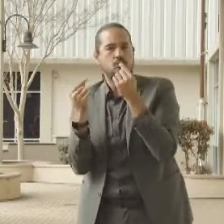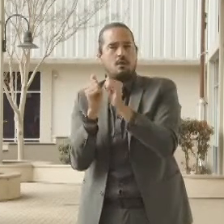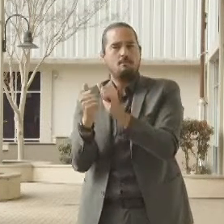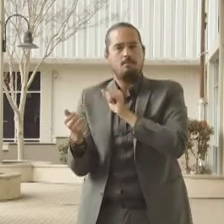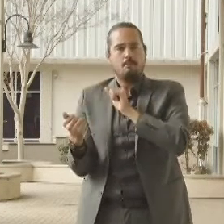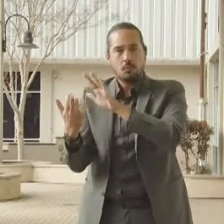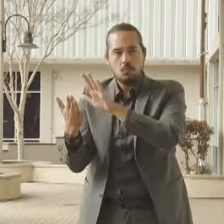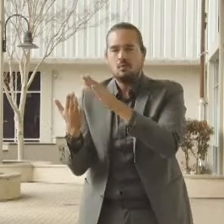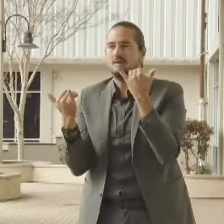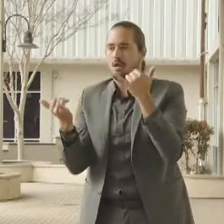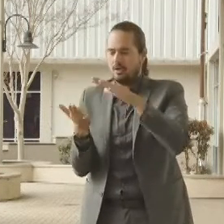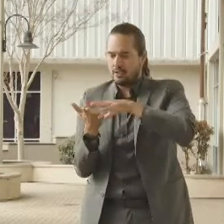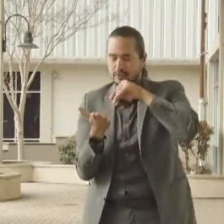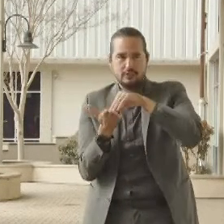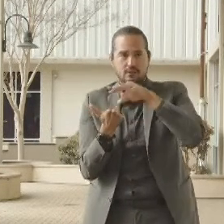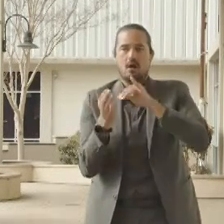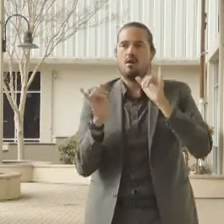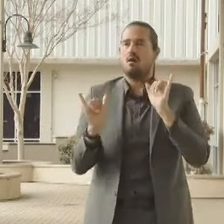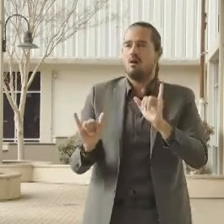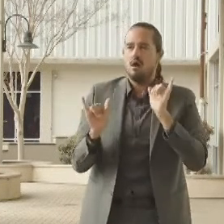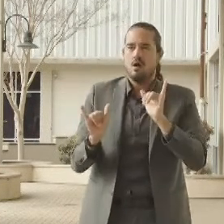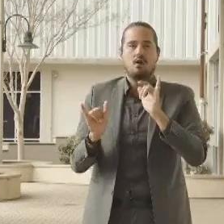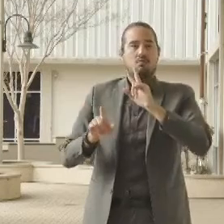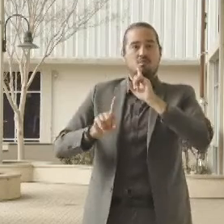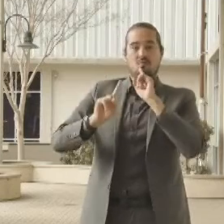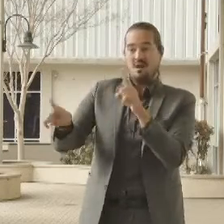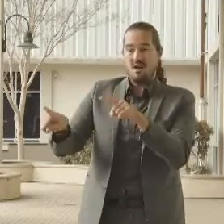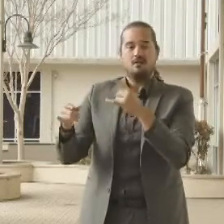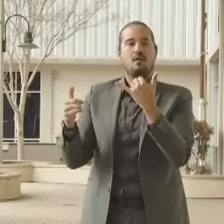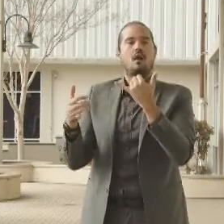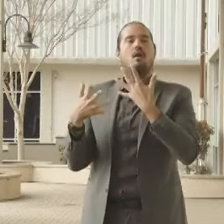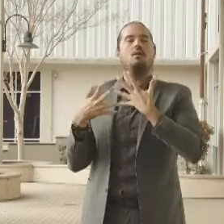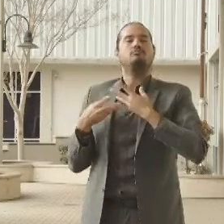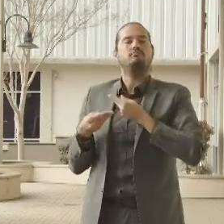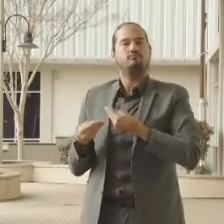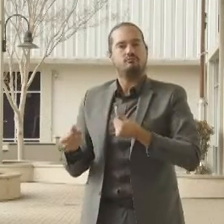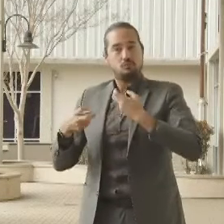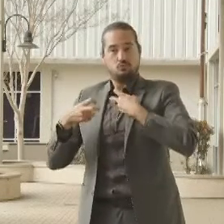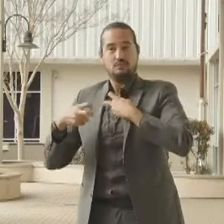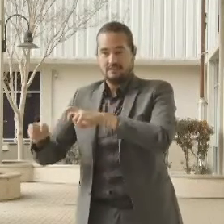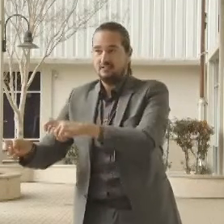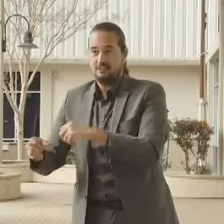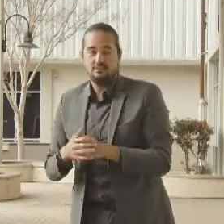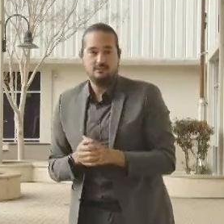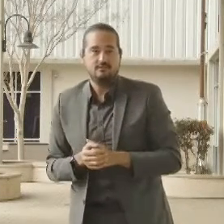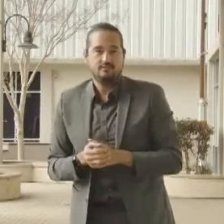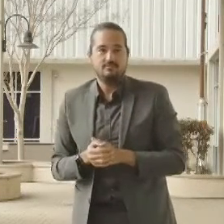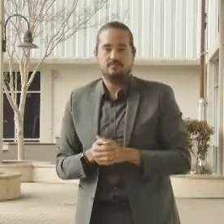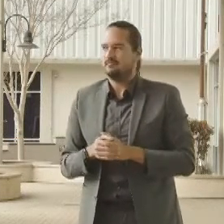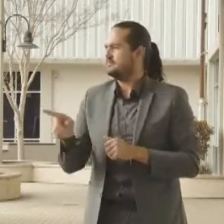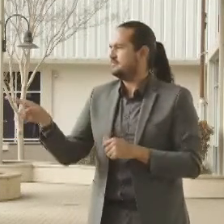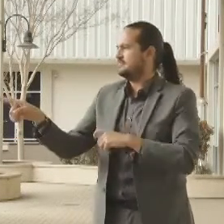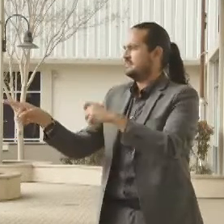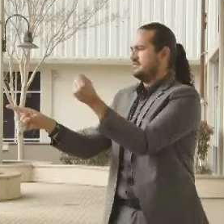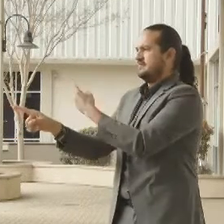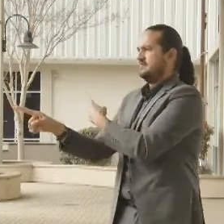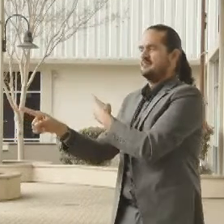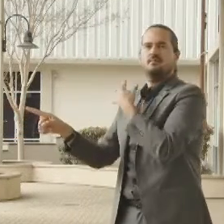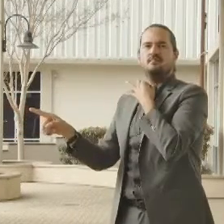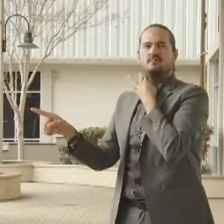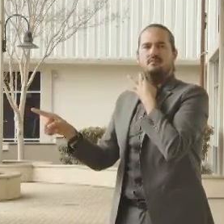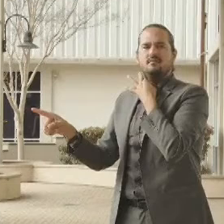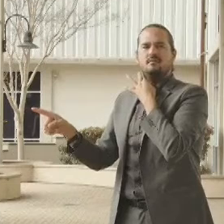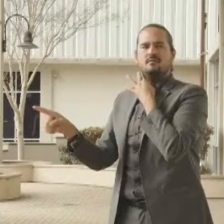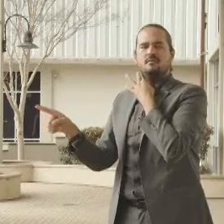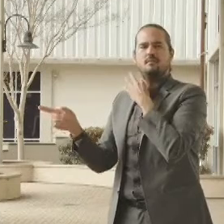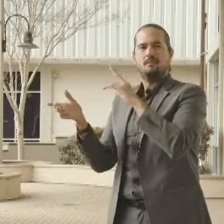COVID and manage COVID. Assembly Spotlight? So does that mean any of the county testing sites are closed, or